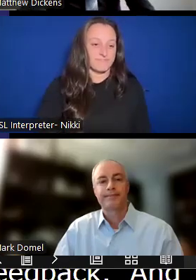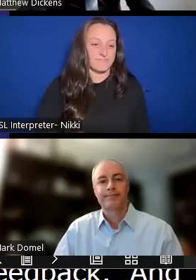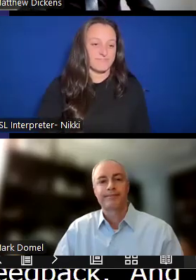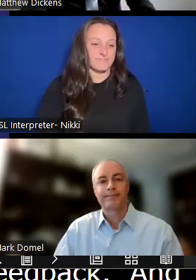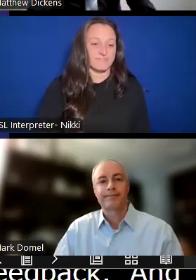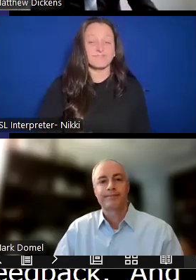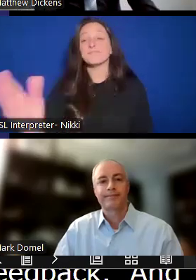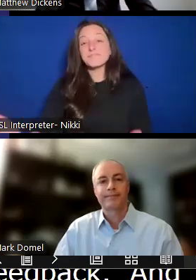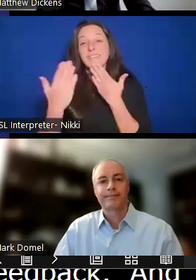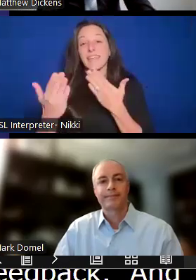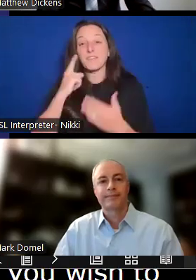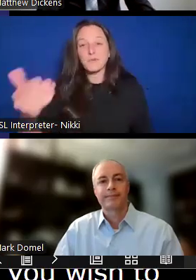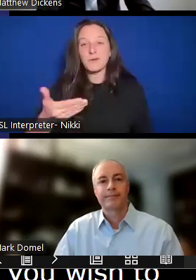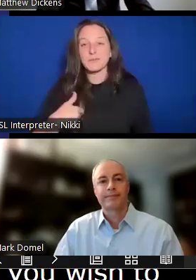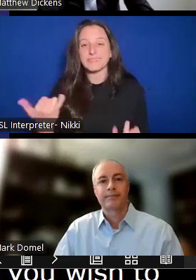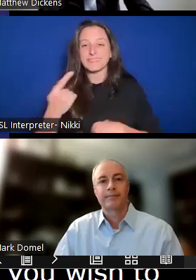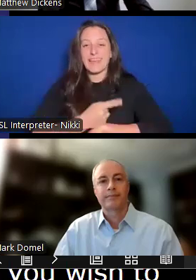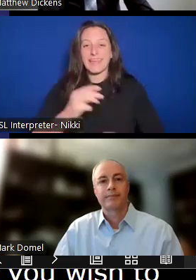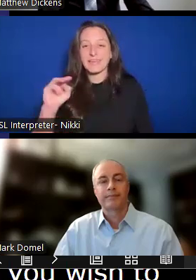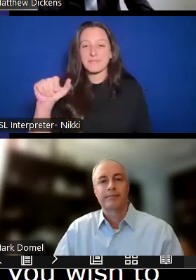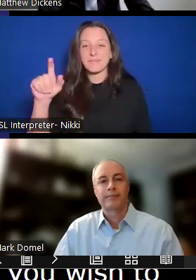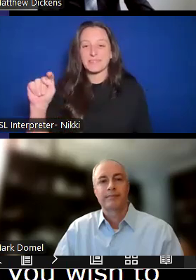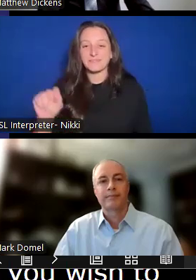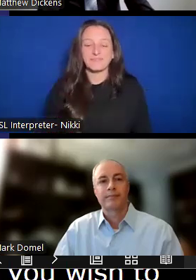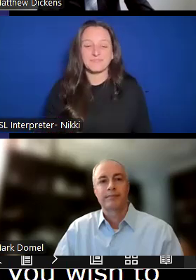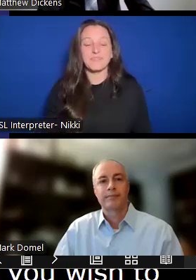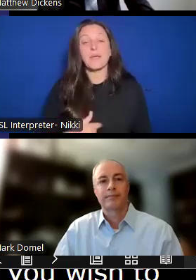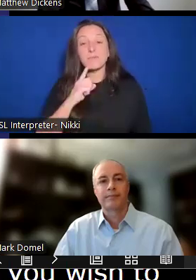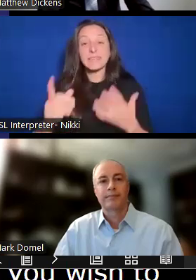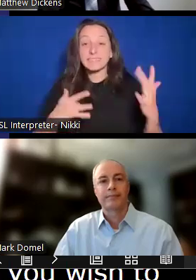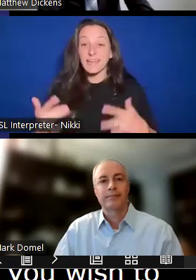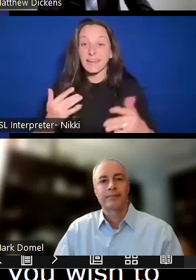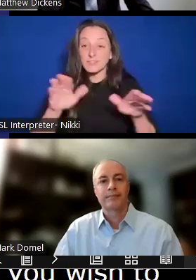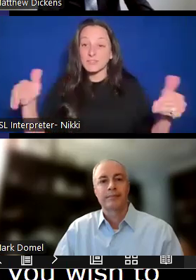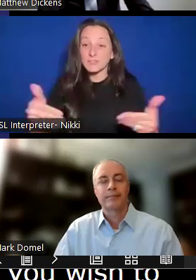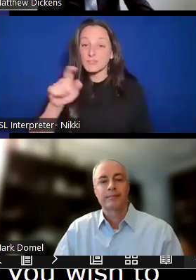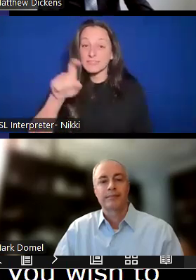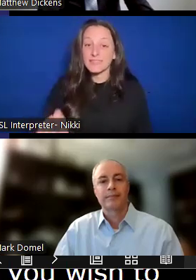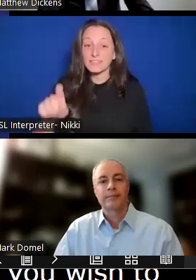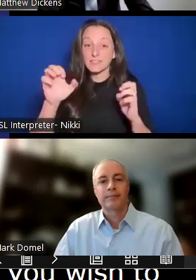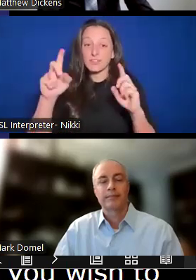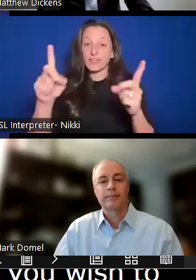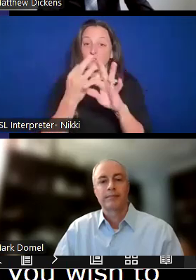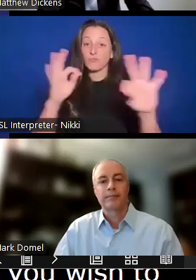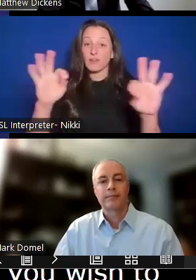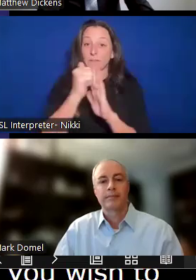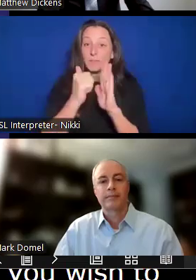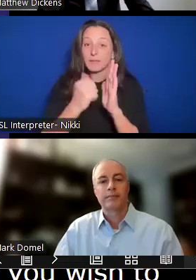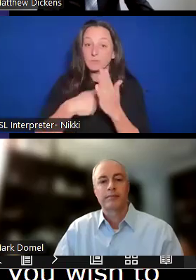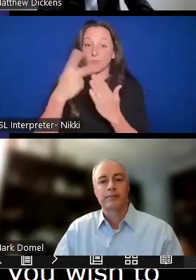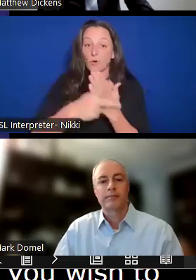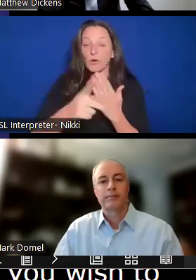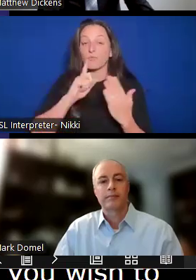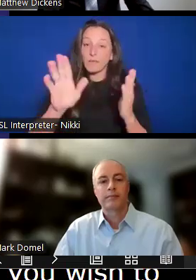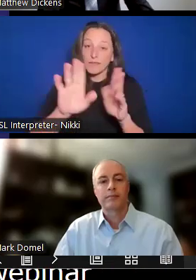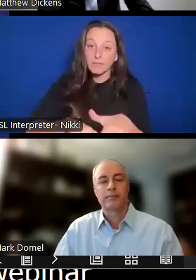Thank you for hosting me today, Matt. I'm excited to introduce the Texas Education Freedom Accounts program. It's actually